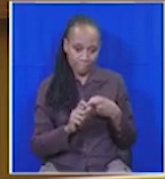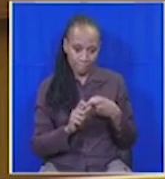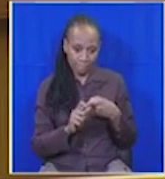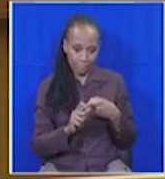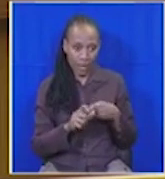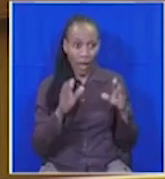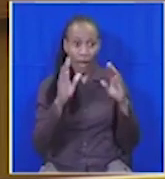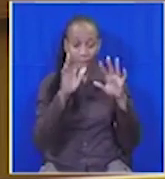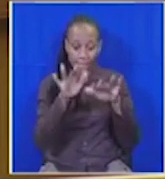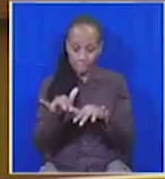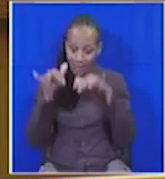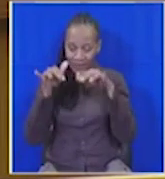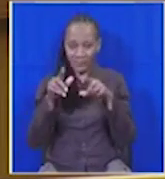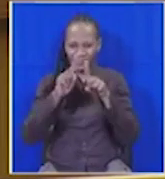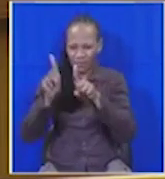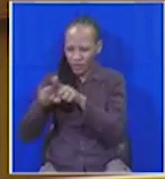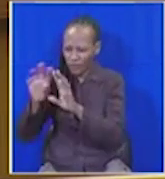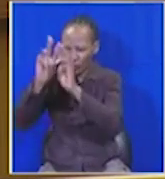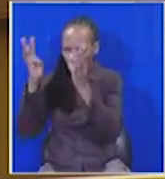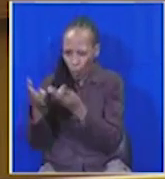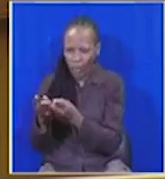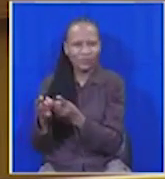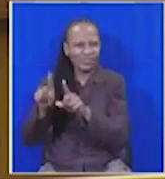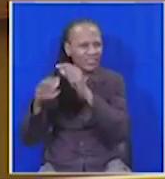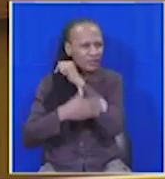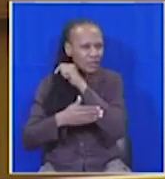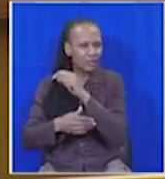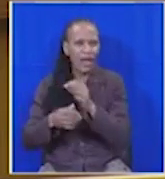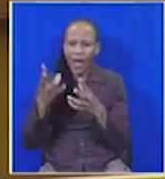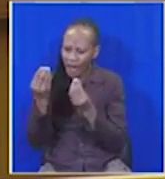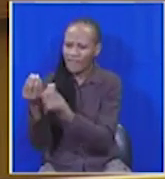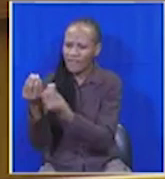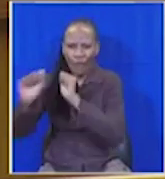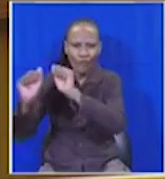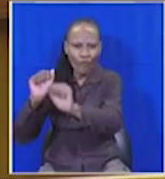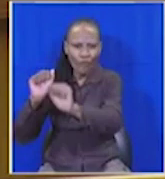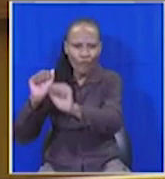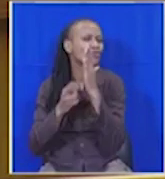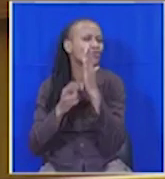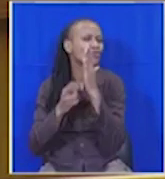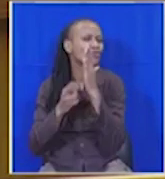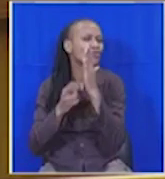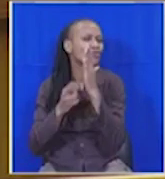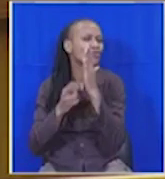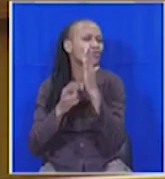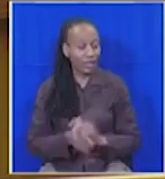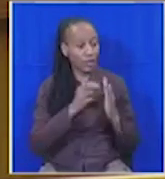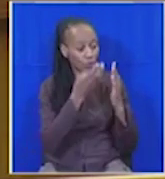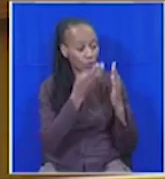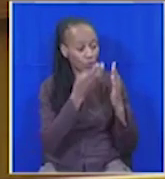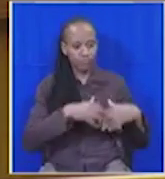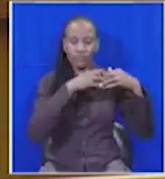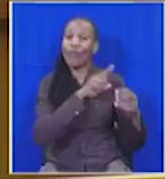of parliament all over the world function in terms of rules of order and conduct. Rules are meant to